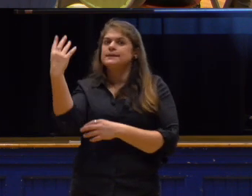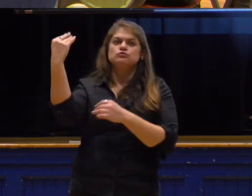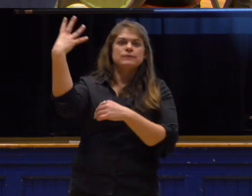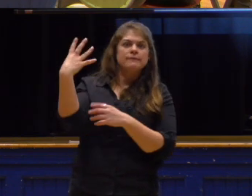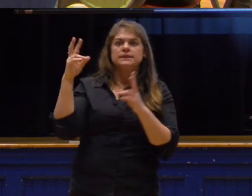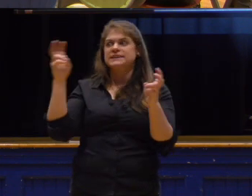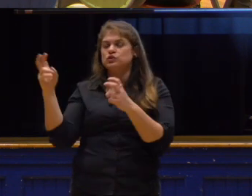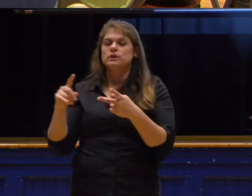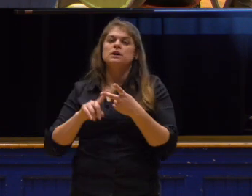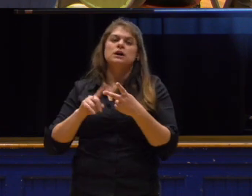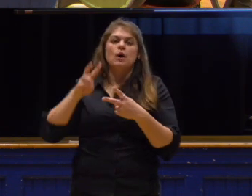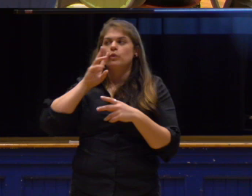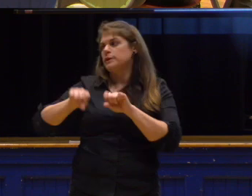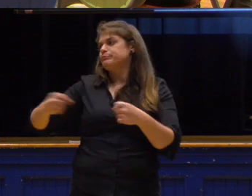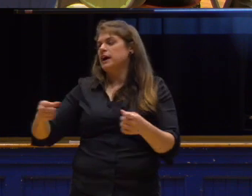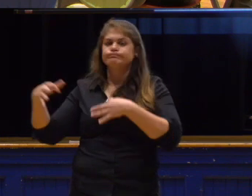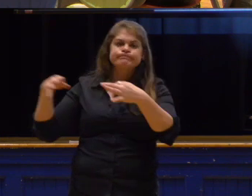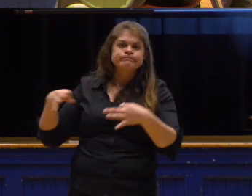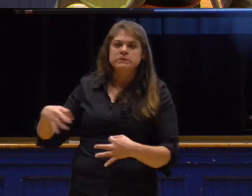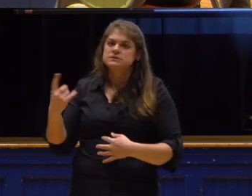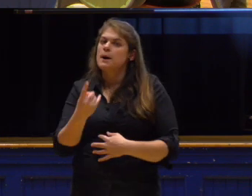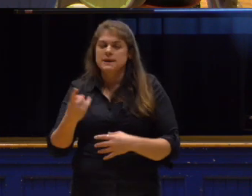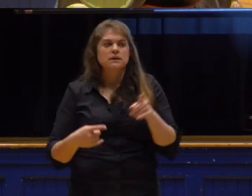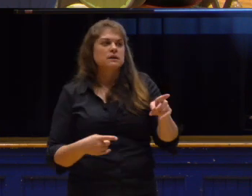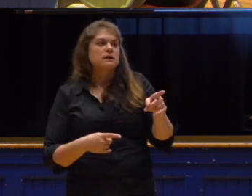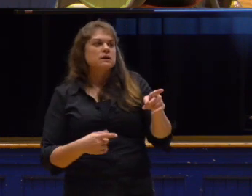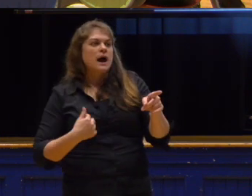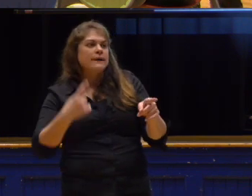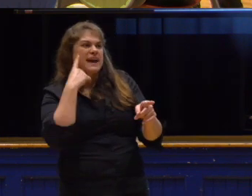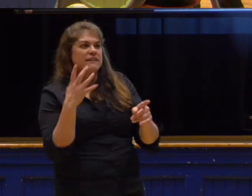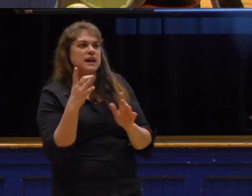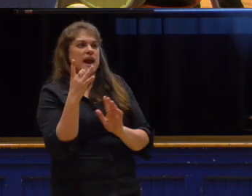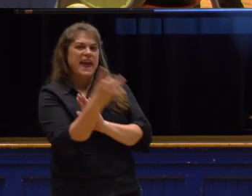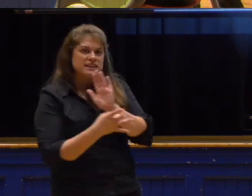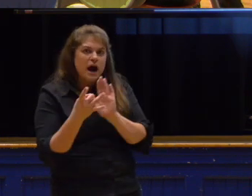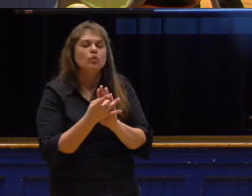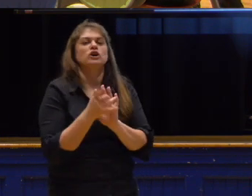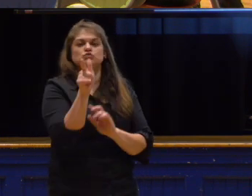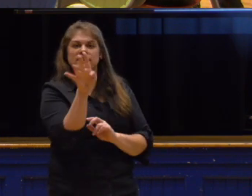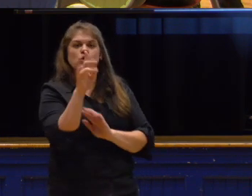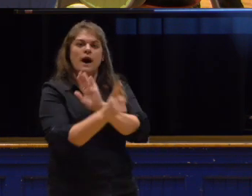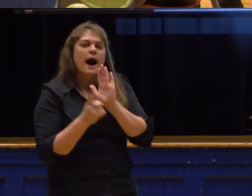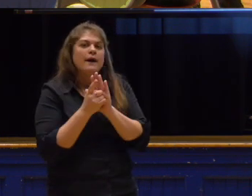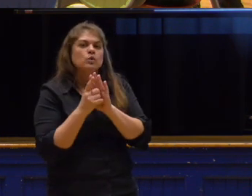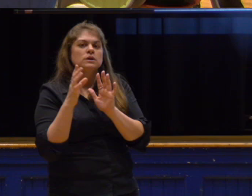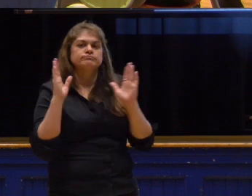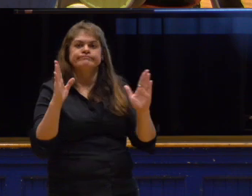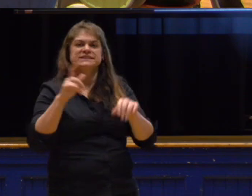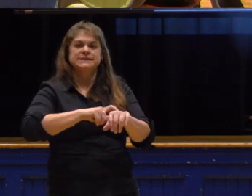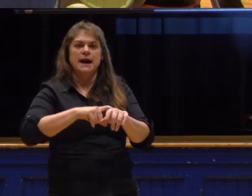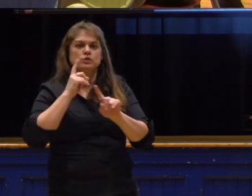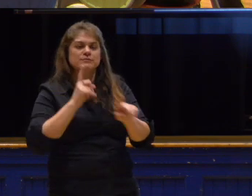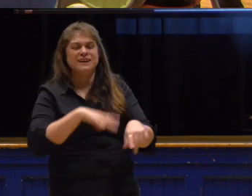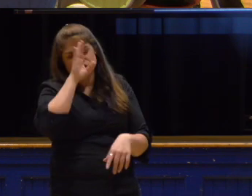signal issue, water break, something like that. If he has a 8 hours or 24-hour period to respond to, because you